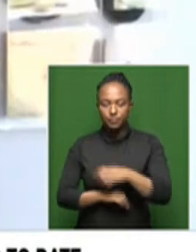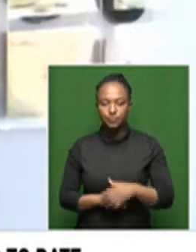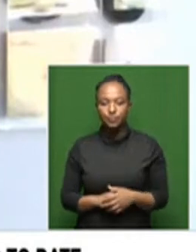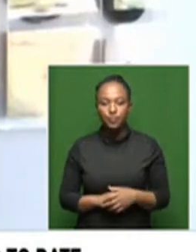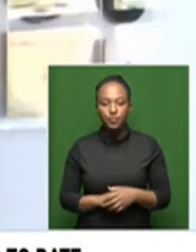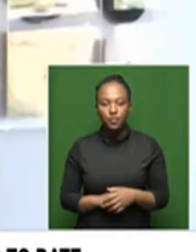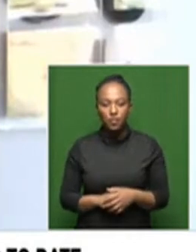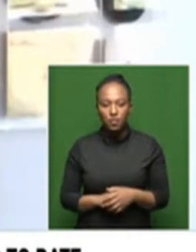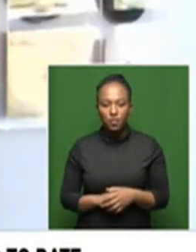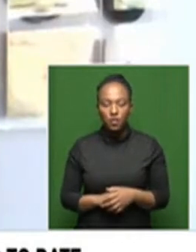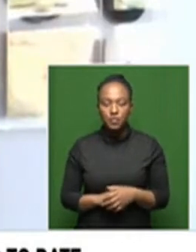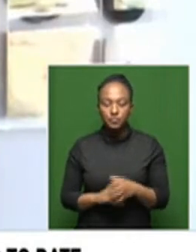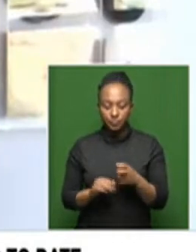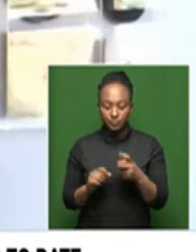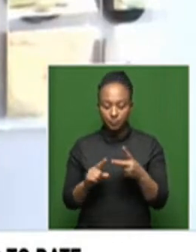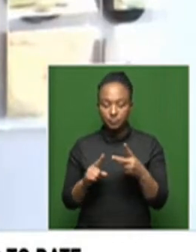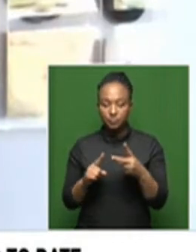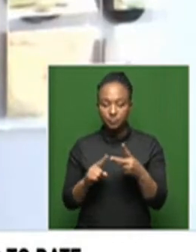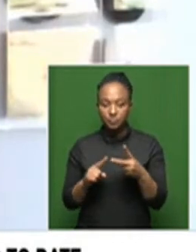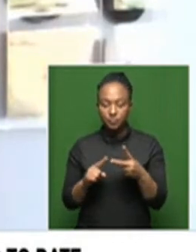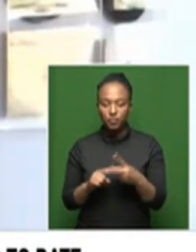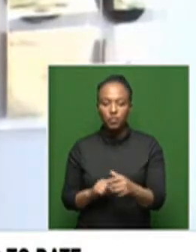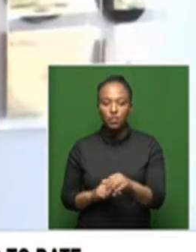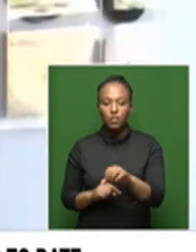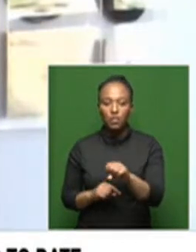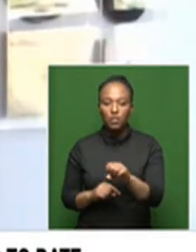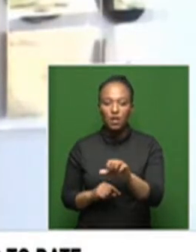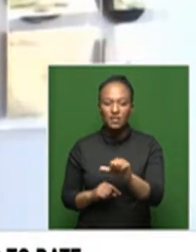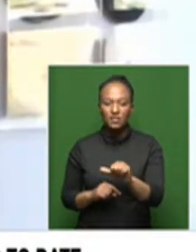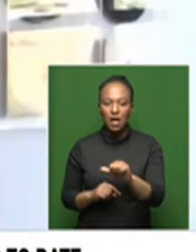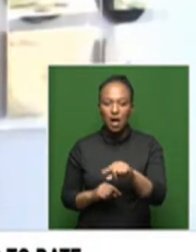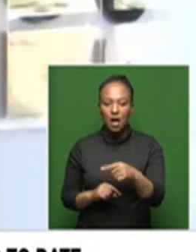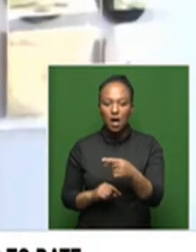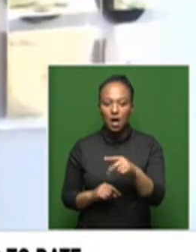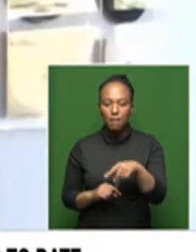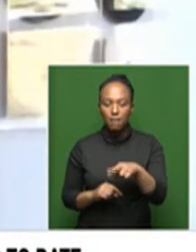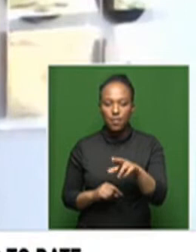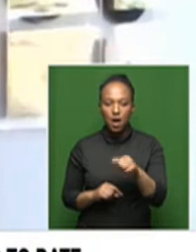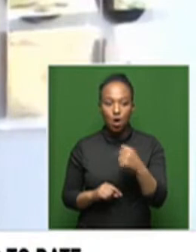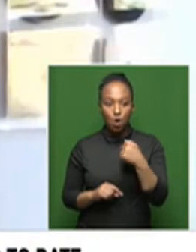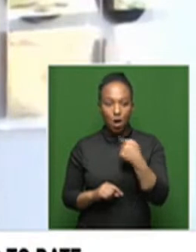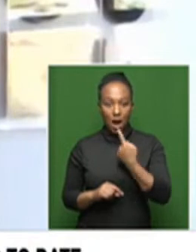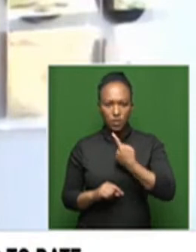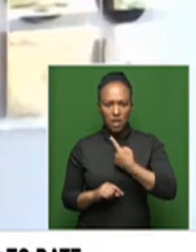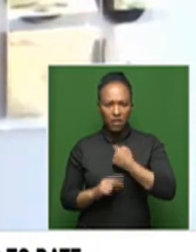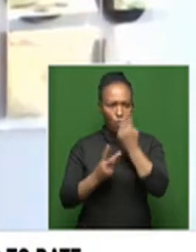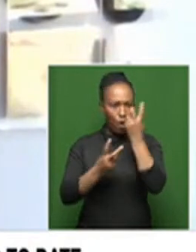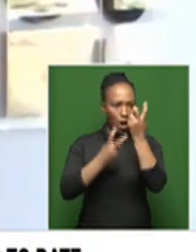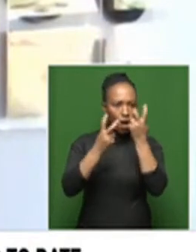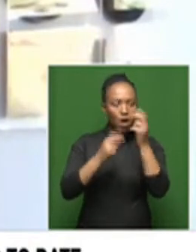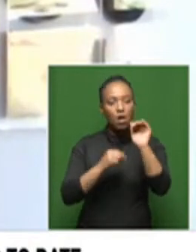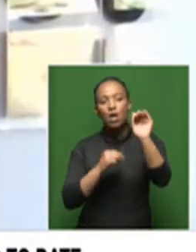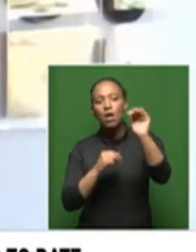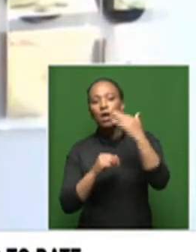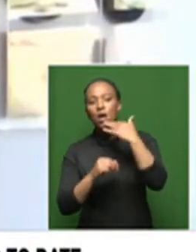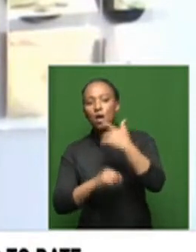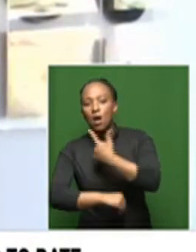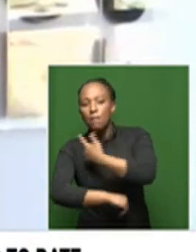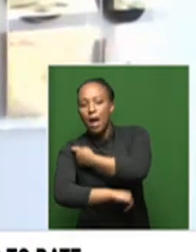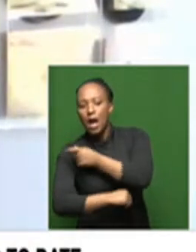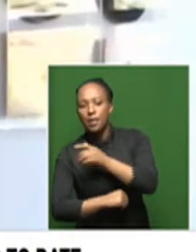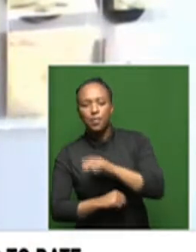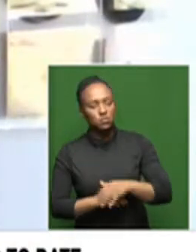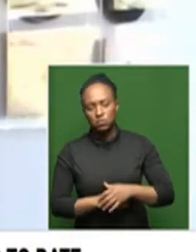thing is that SAPRA itself doesn't go out and look for vaccines. That's not the role of the regulator. But